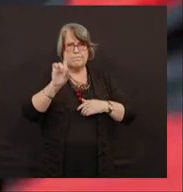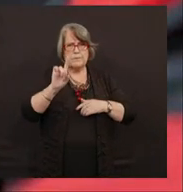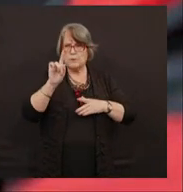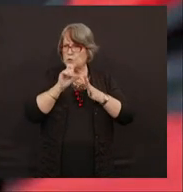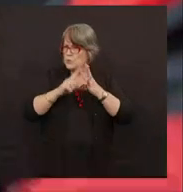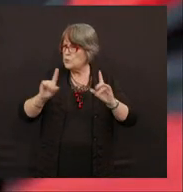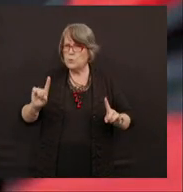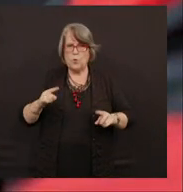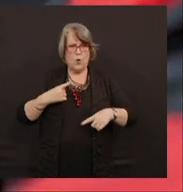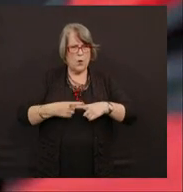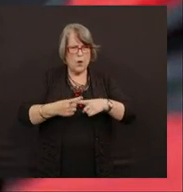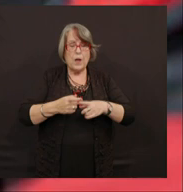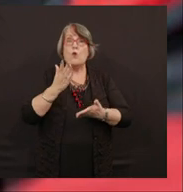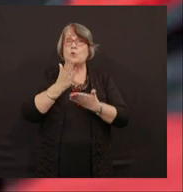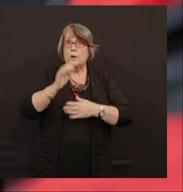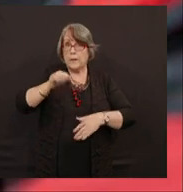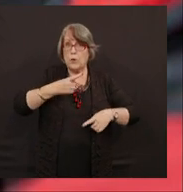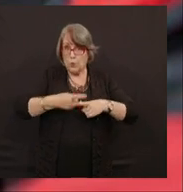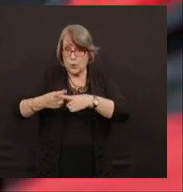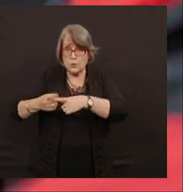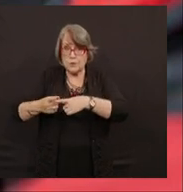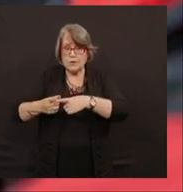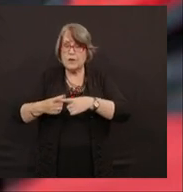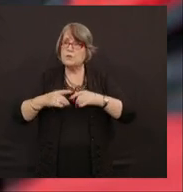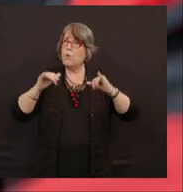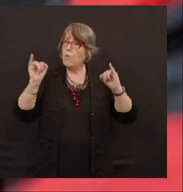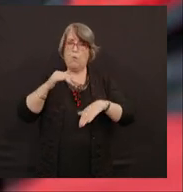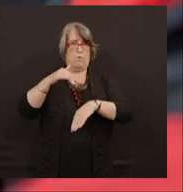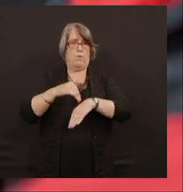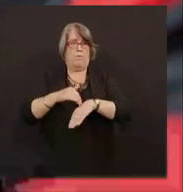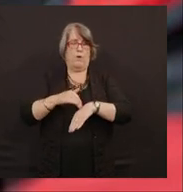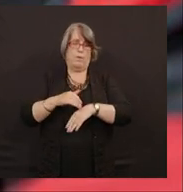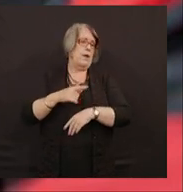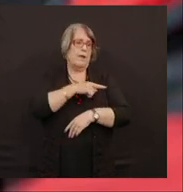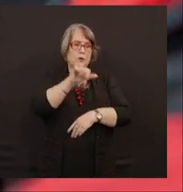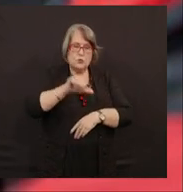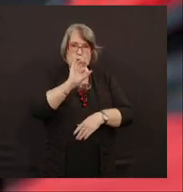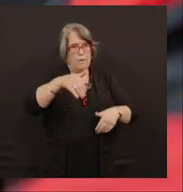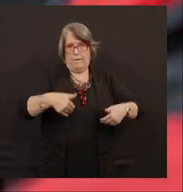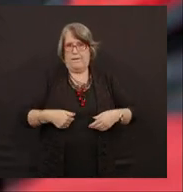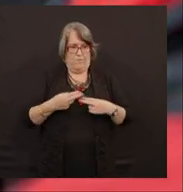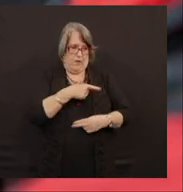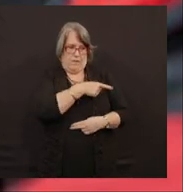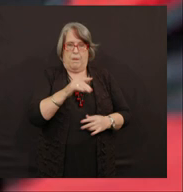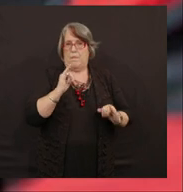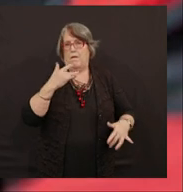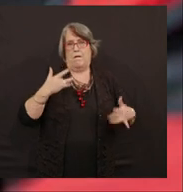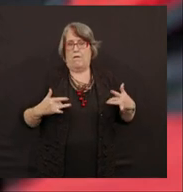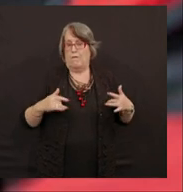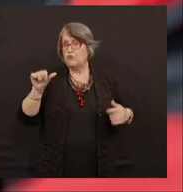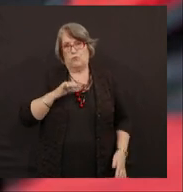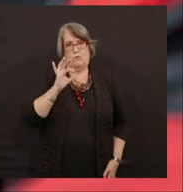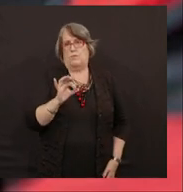do? This is urgent. And it is urgent. It's a terrible problem. People shouldn't be living with this kind of things in their life for one more